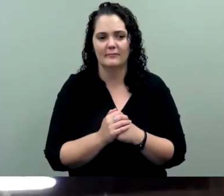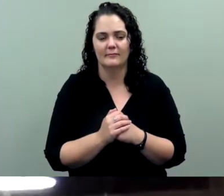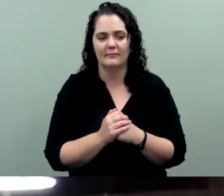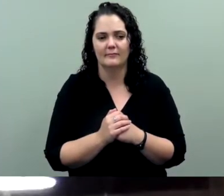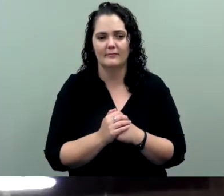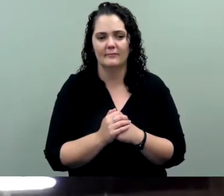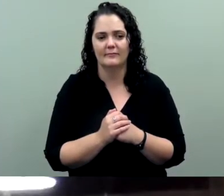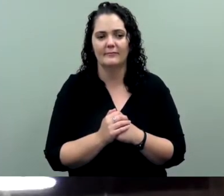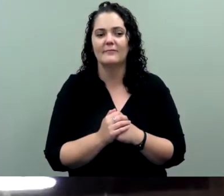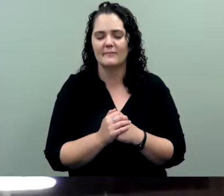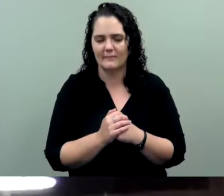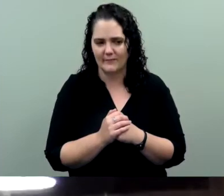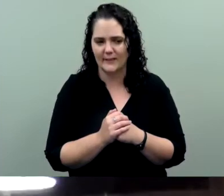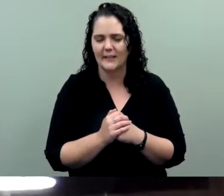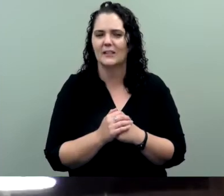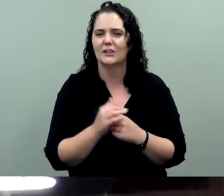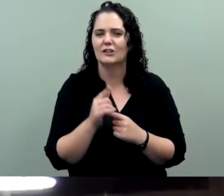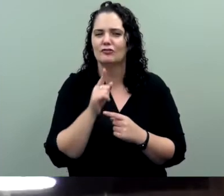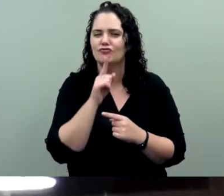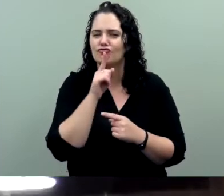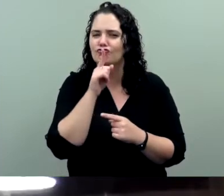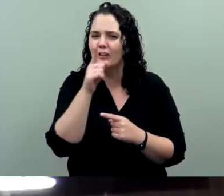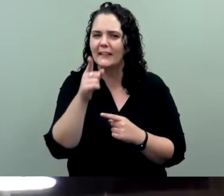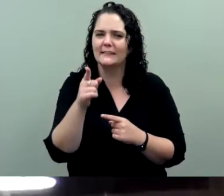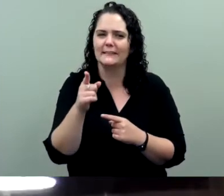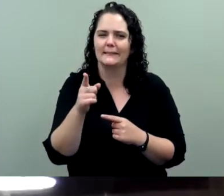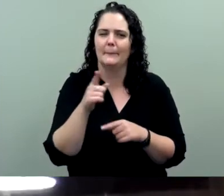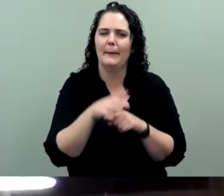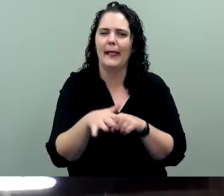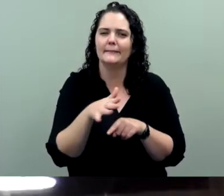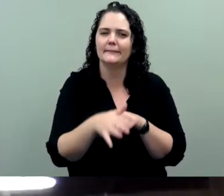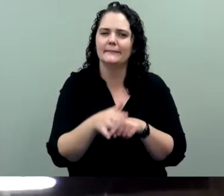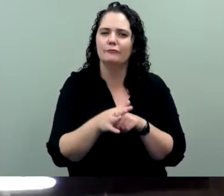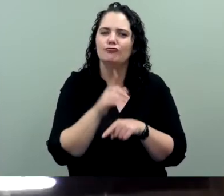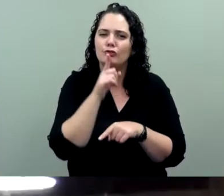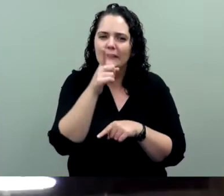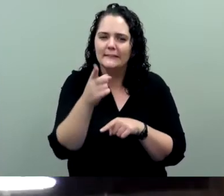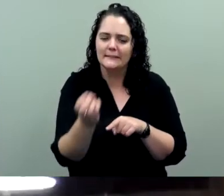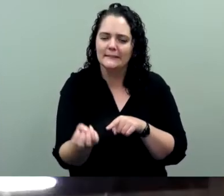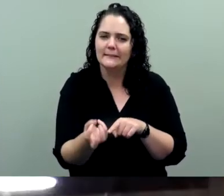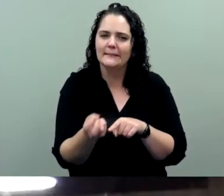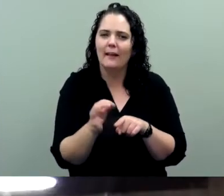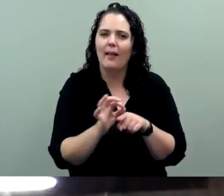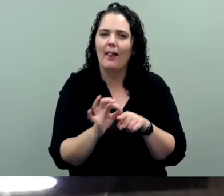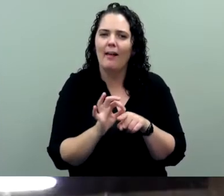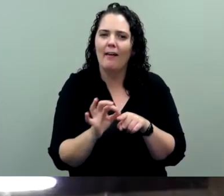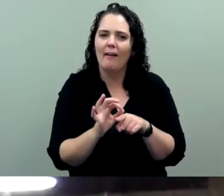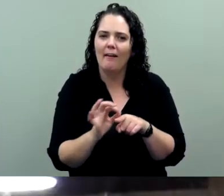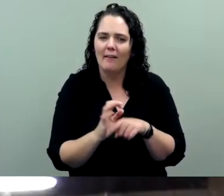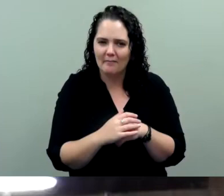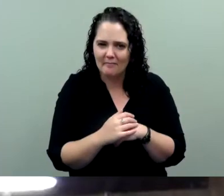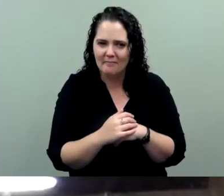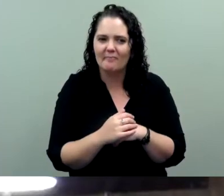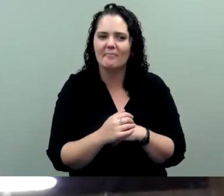absolutely blood red for you. All right, so I've strained that. That will also strain out any of the skins.